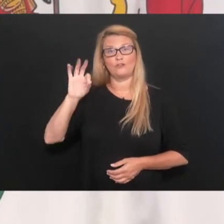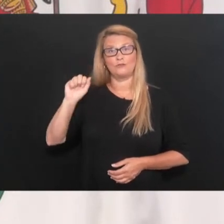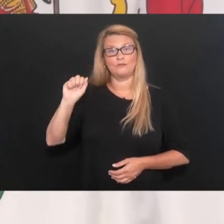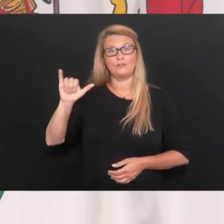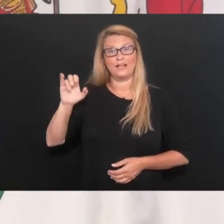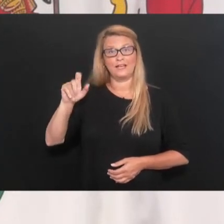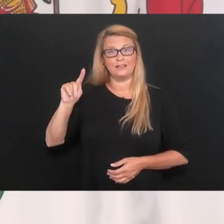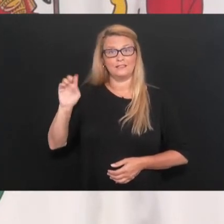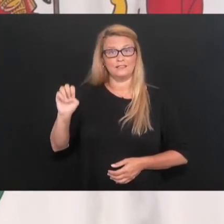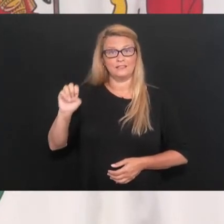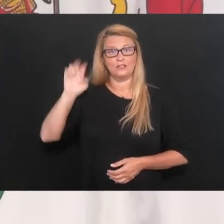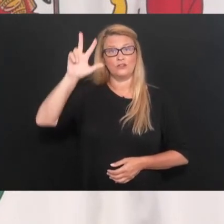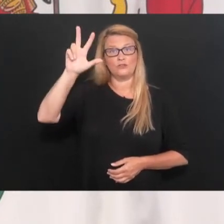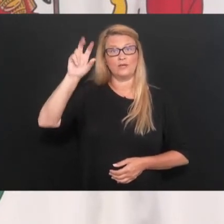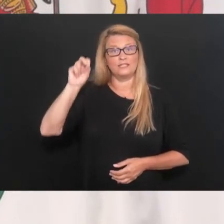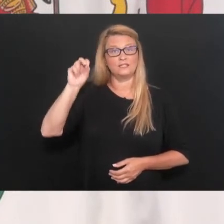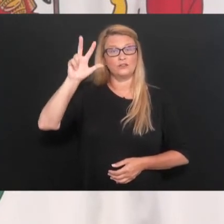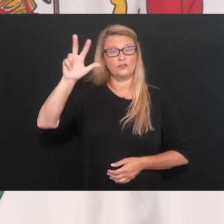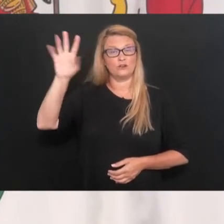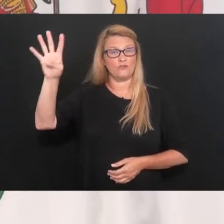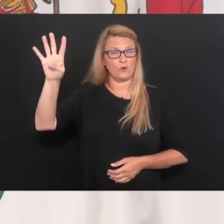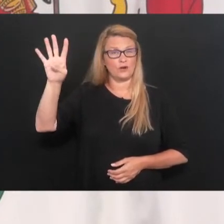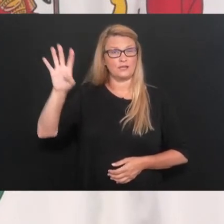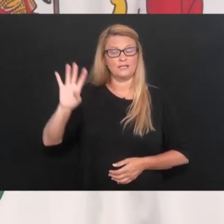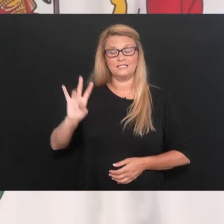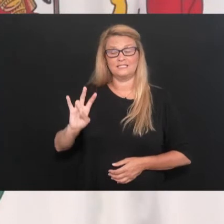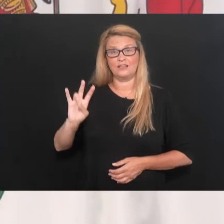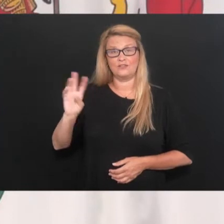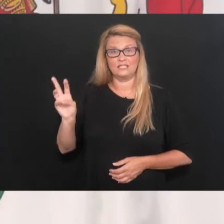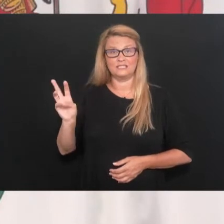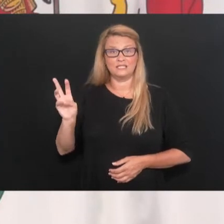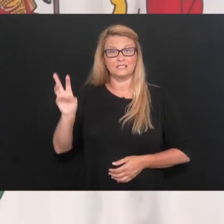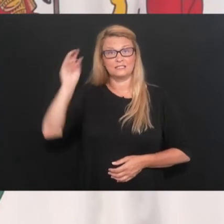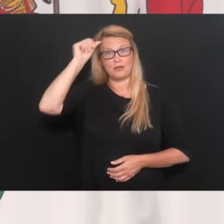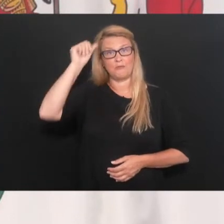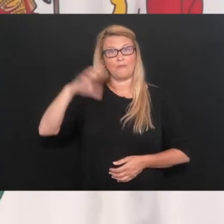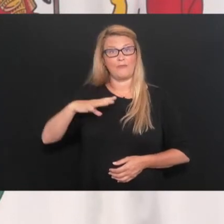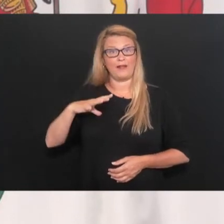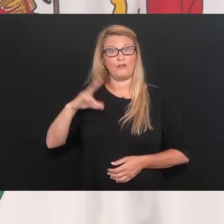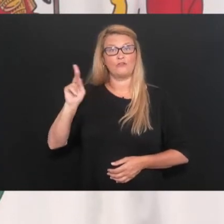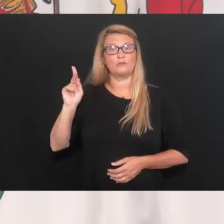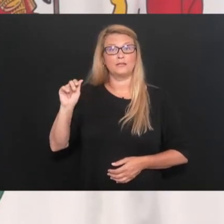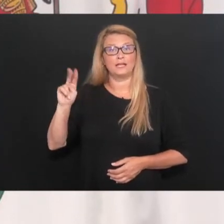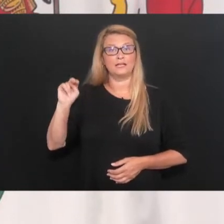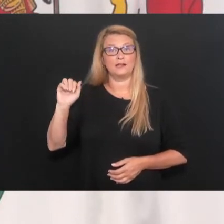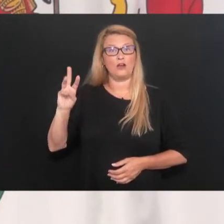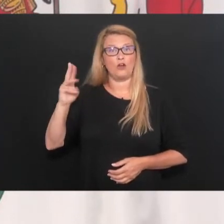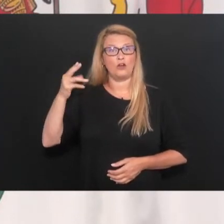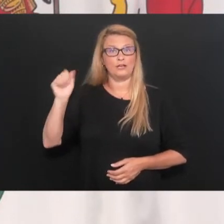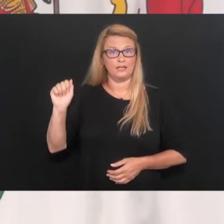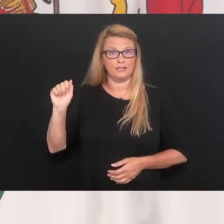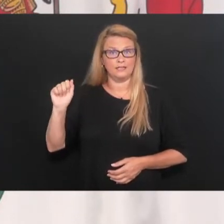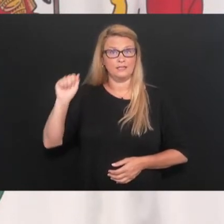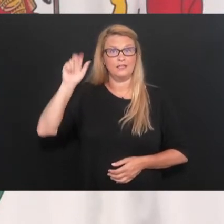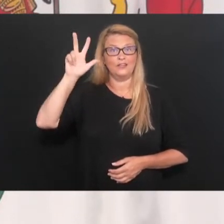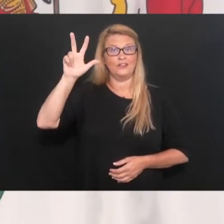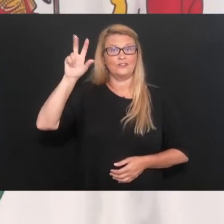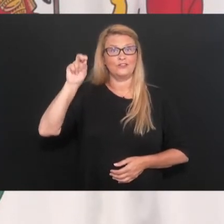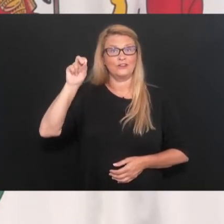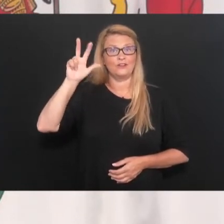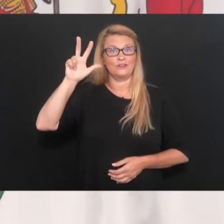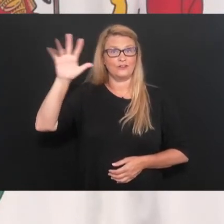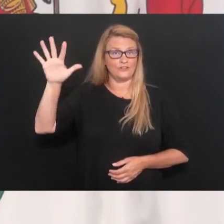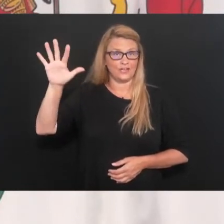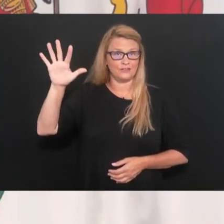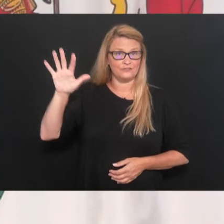County. The 3,034th death is a 76-year-old male from Kanawha County. The 3,035th death